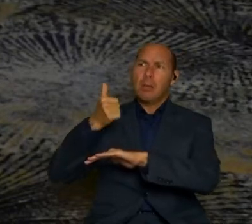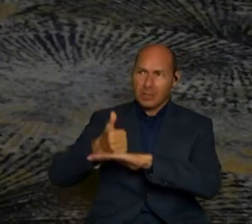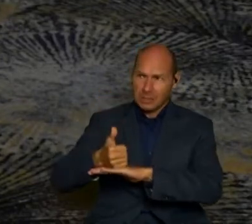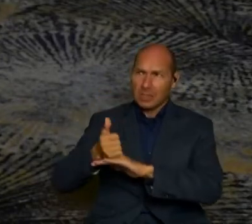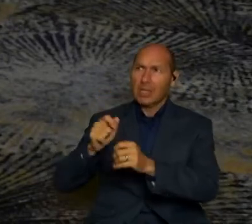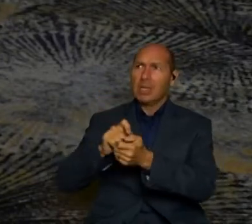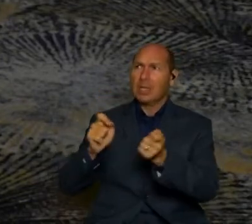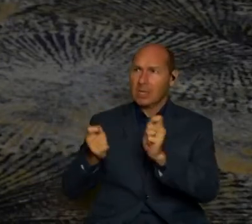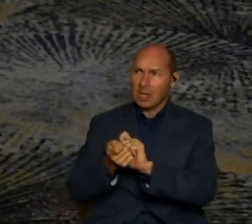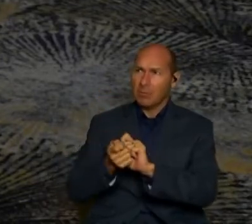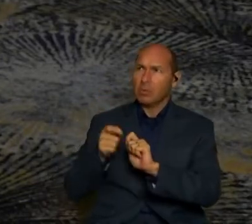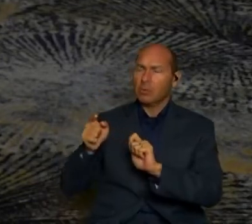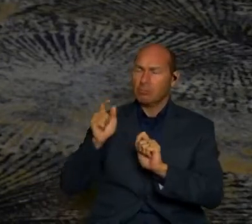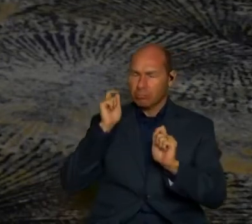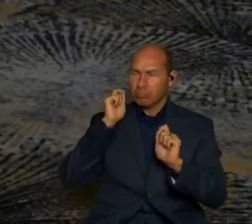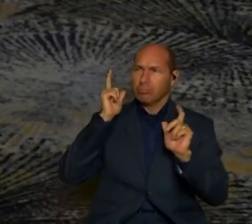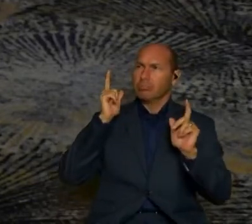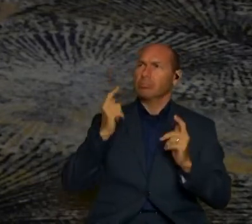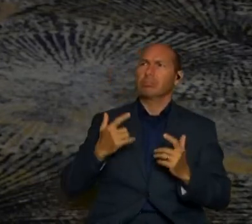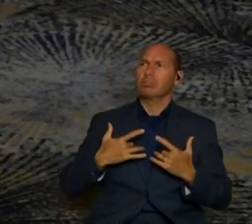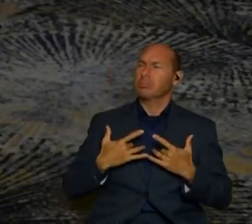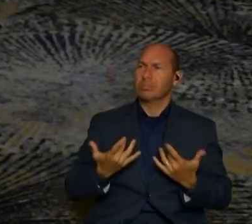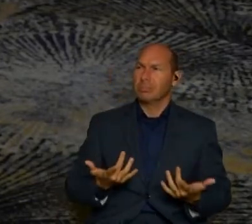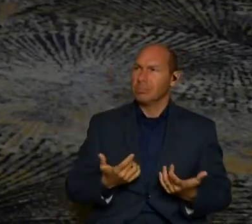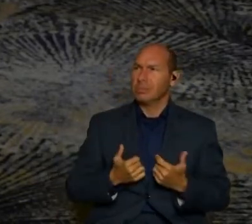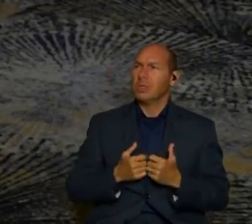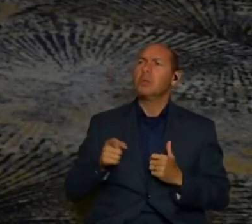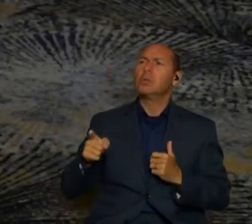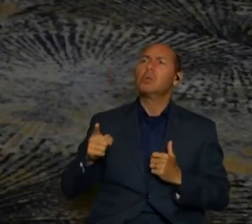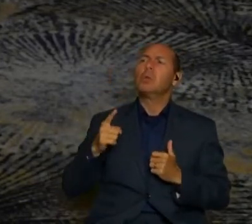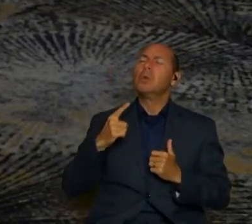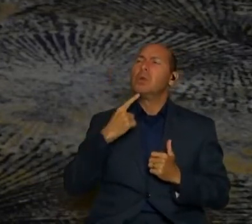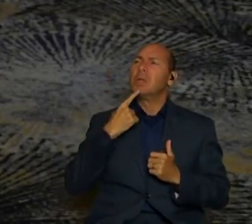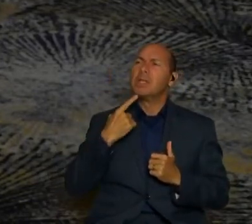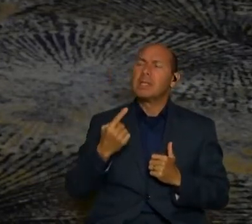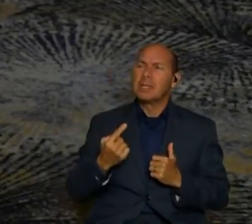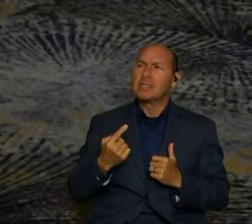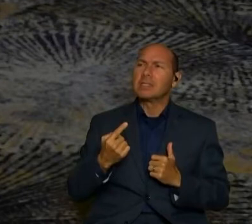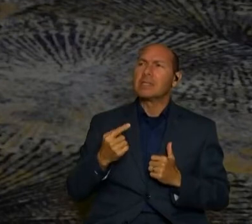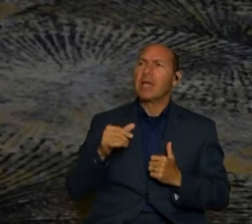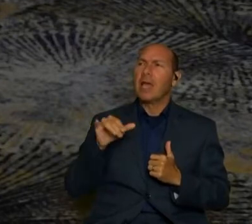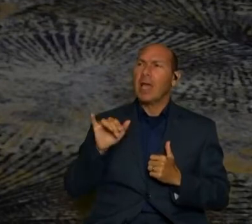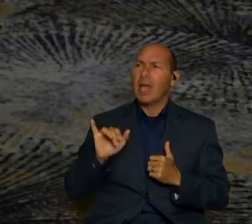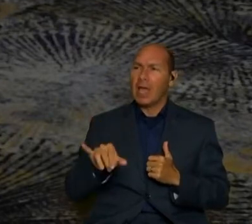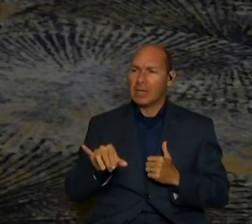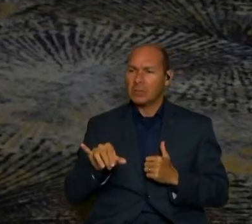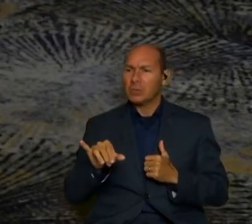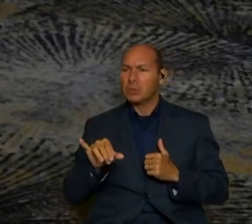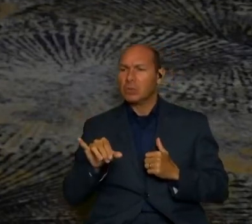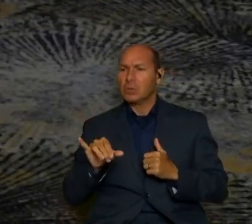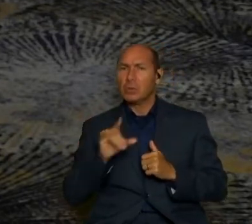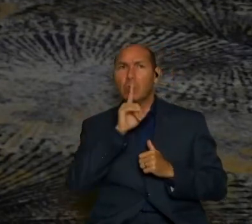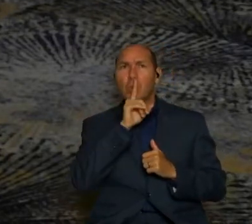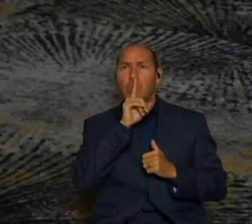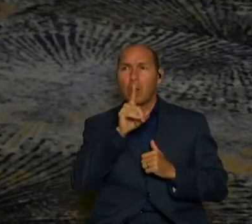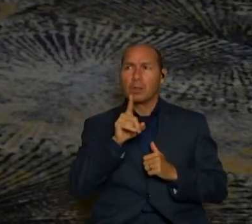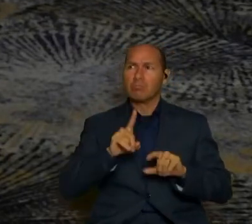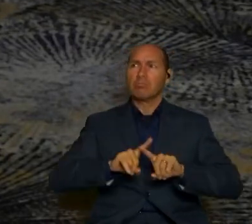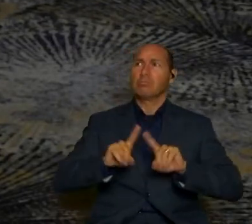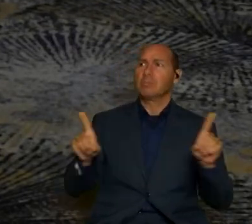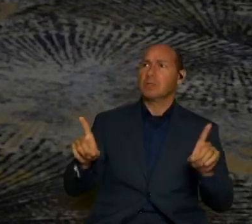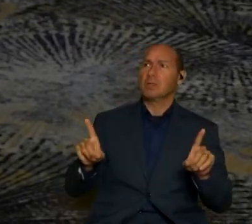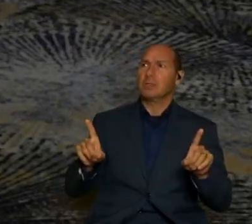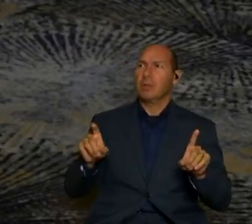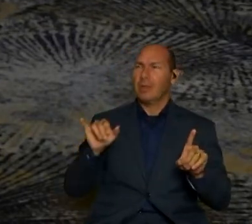I know you said that you knew that these things were a reality, but was there something that you were like, wow, that was